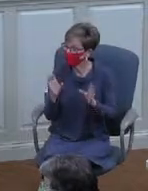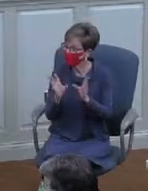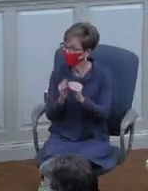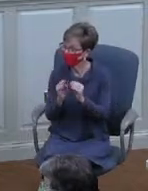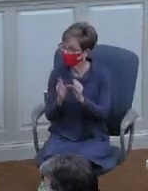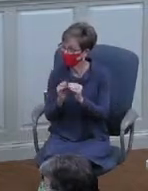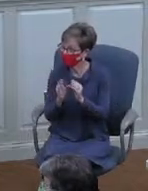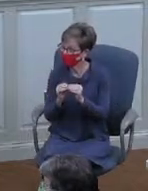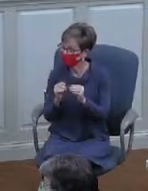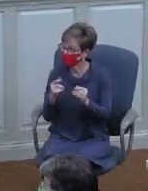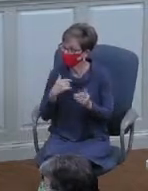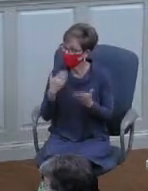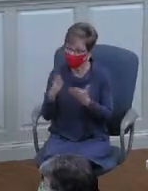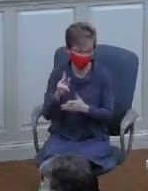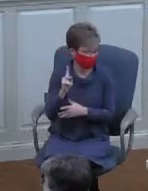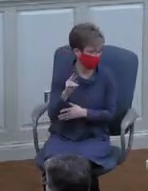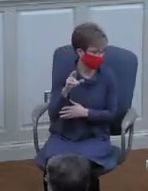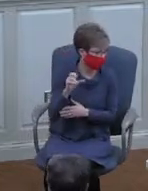matter pursuant to KRS